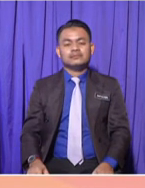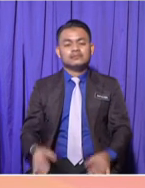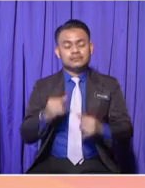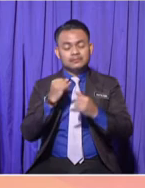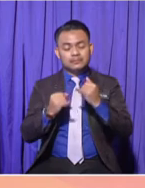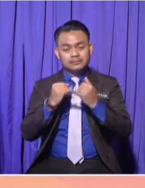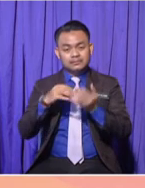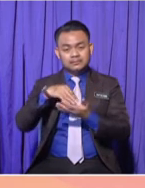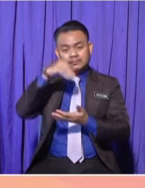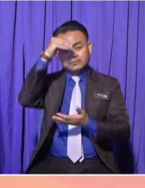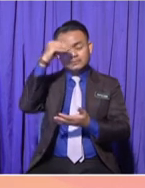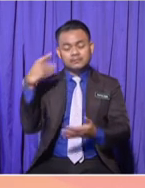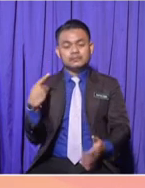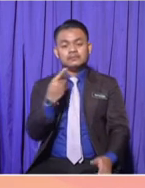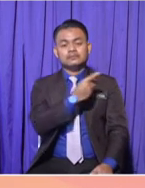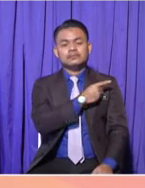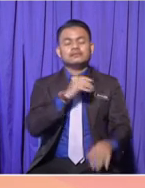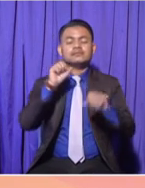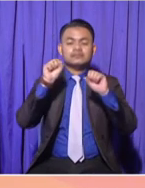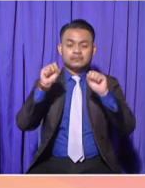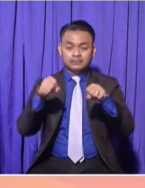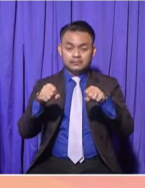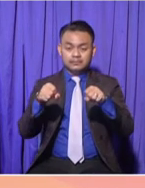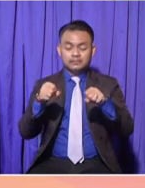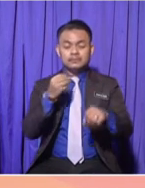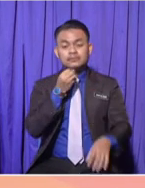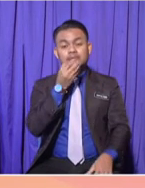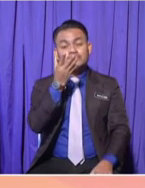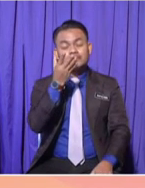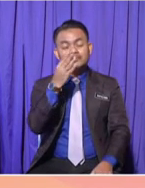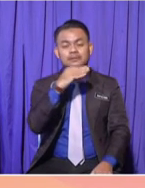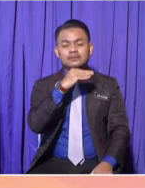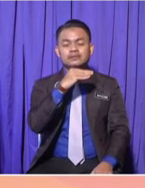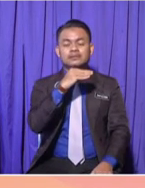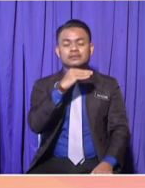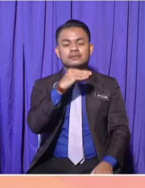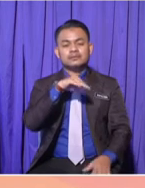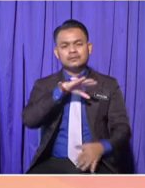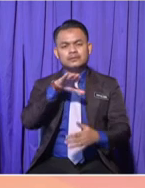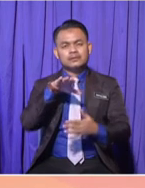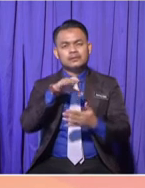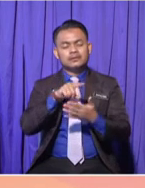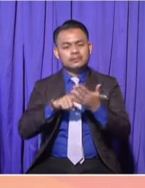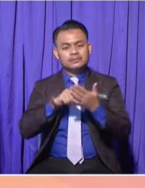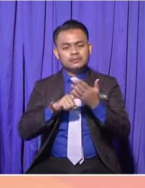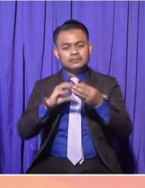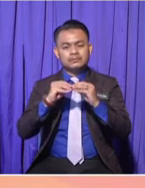lesson, we should be able to say any given number in words,